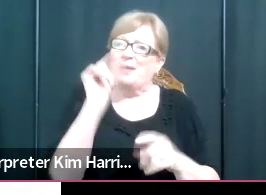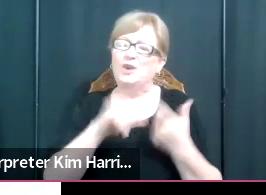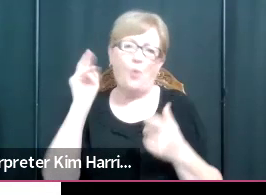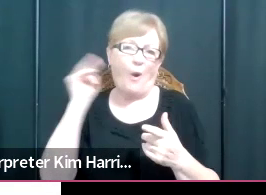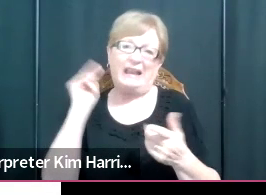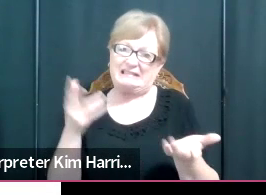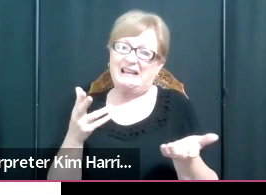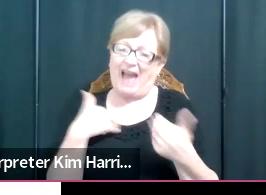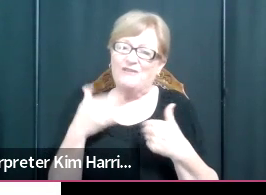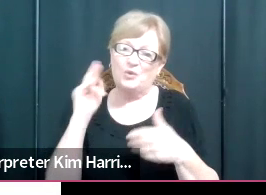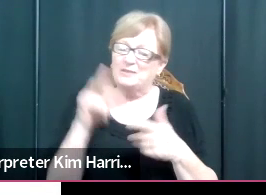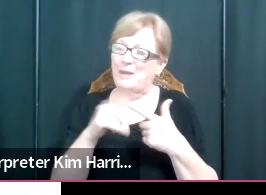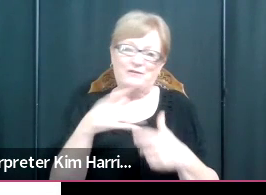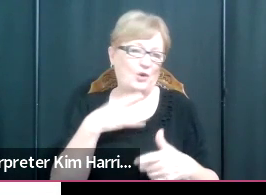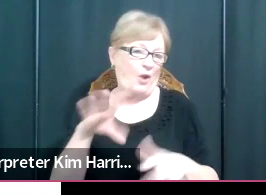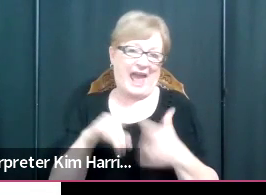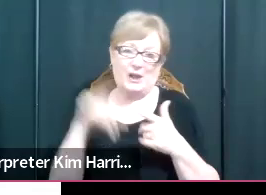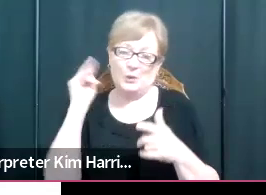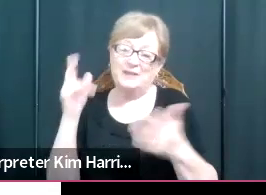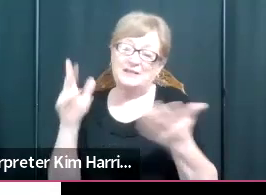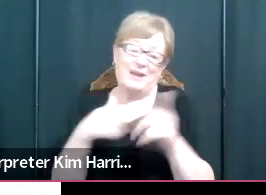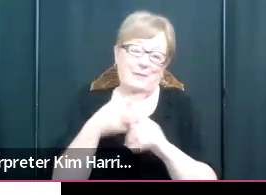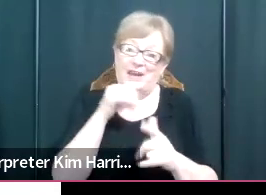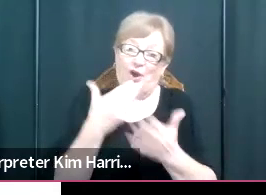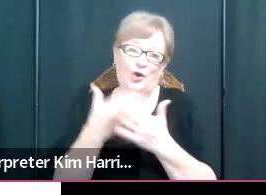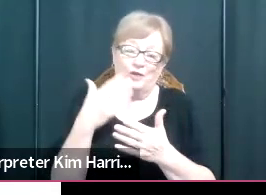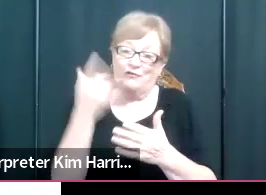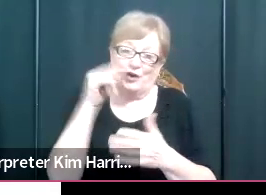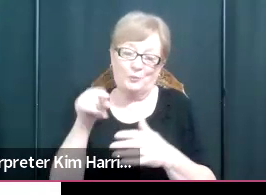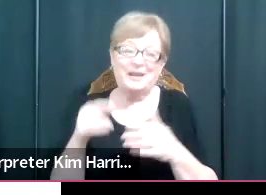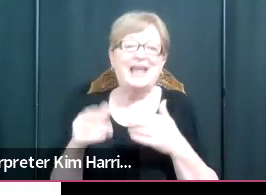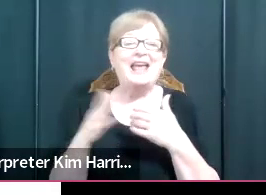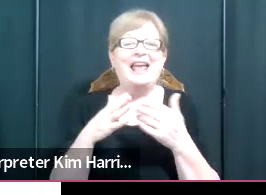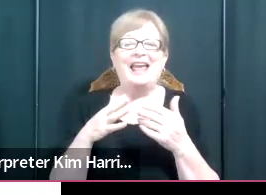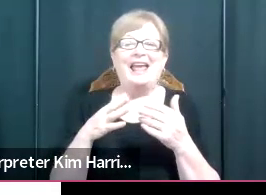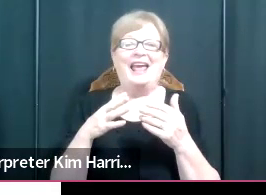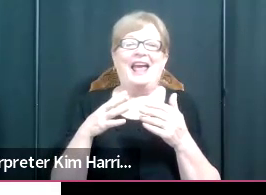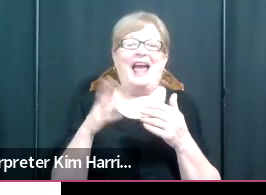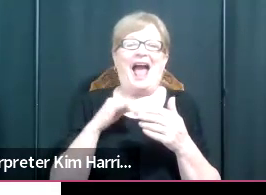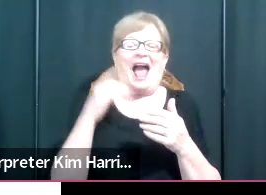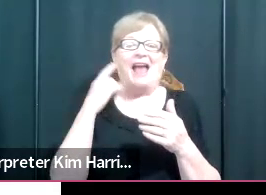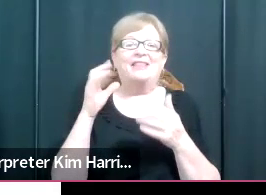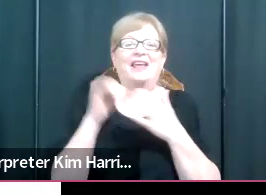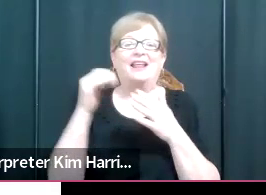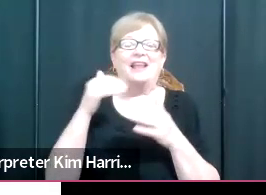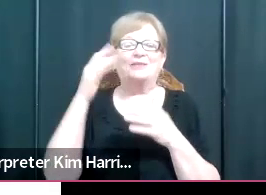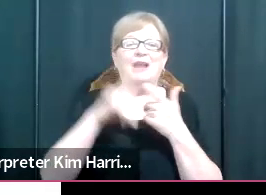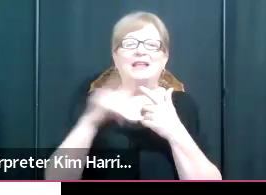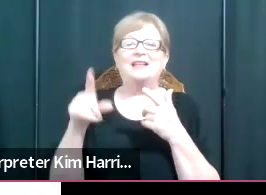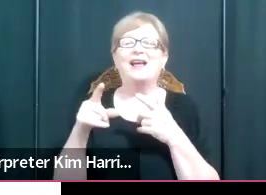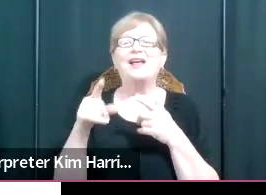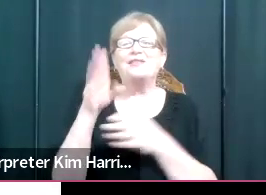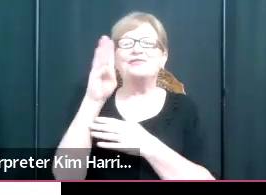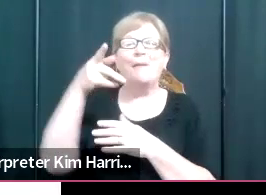noise with your fidget, that might not be the right option for you. Above that is the noisiest one of them all. It's the pop tube or the crinkle